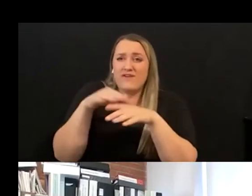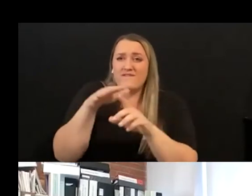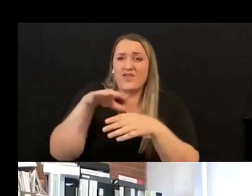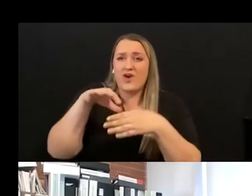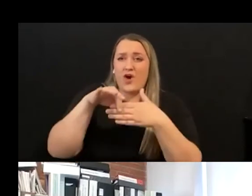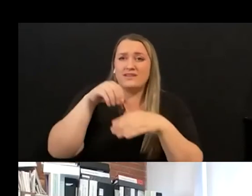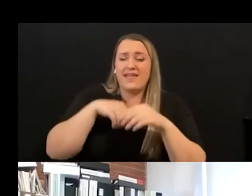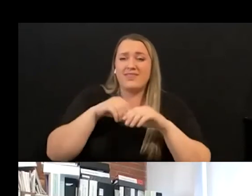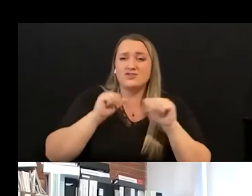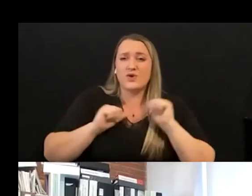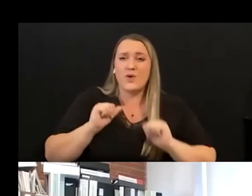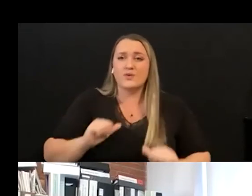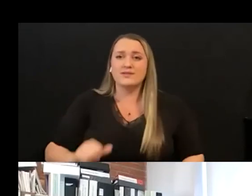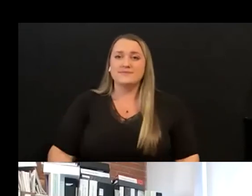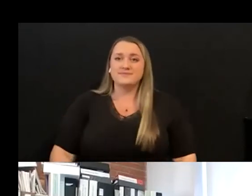show.